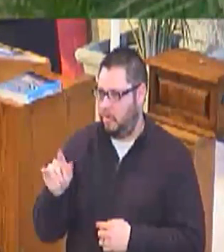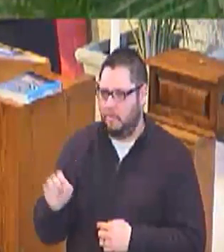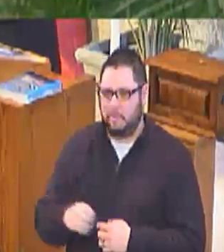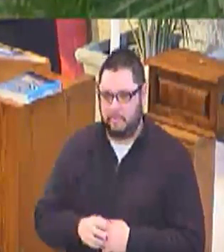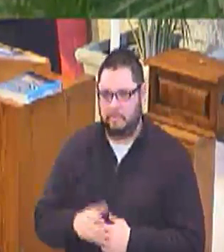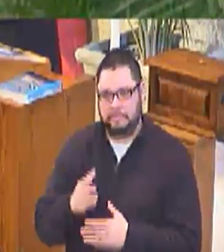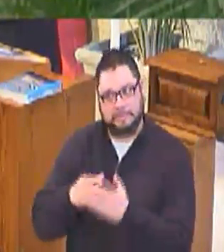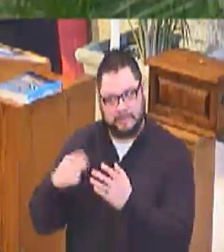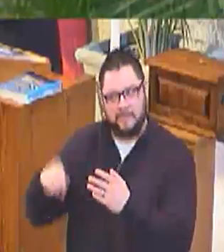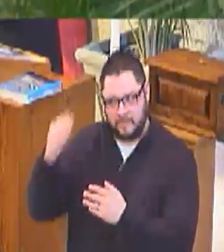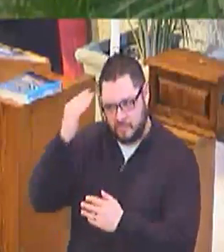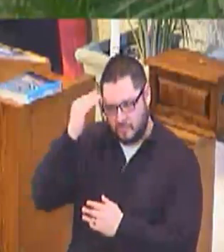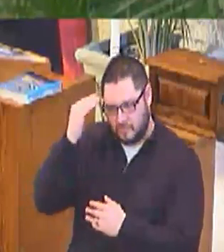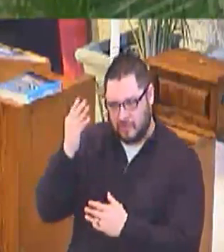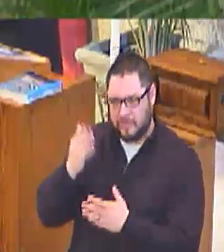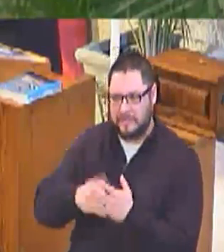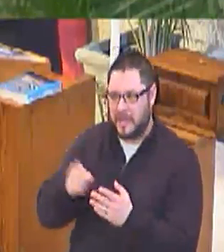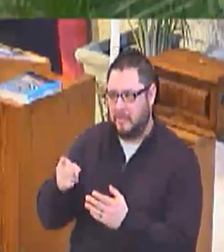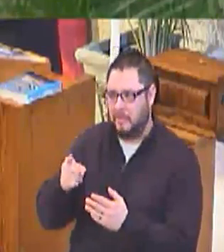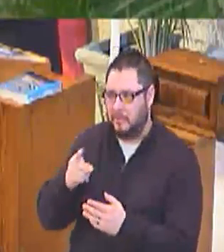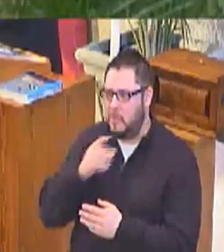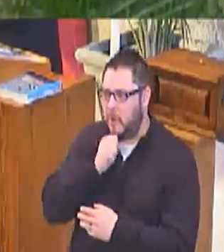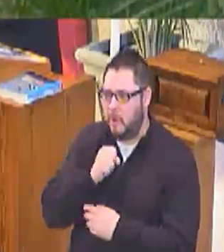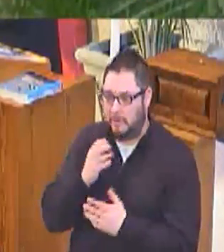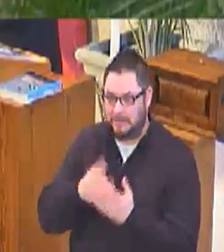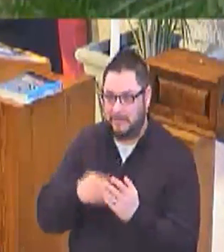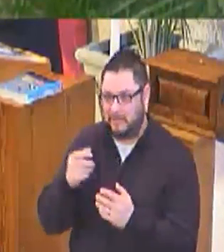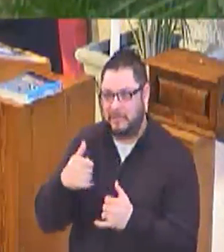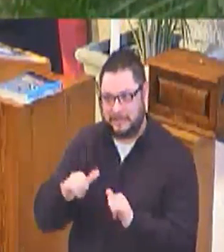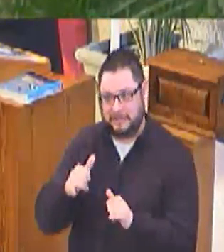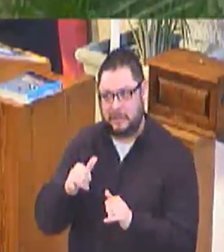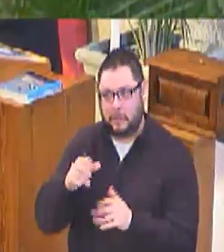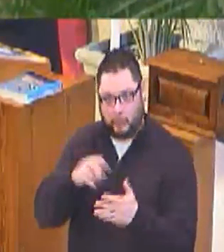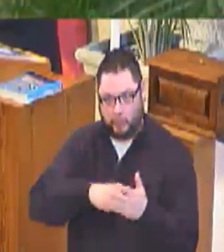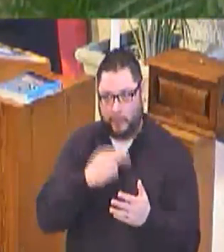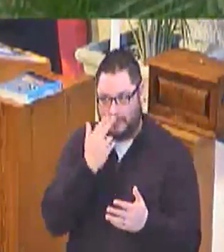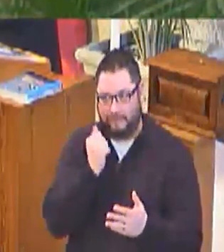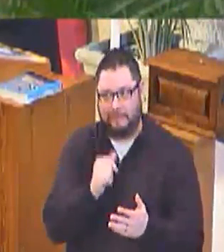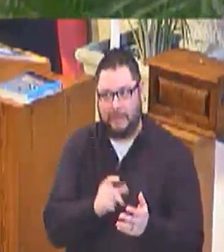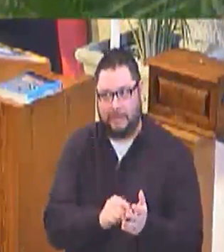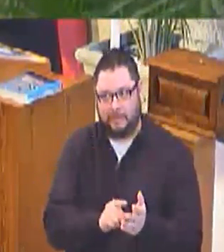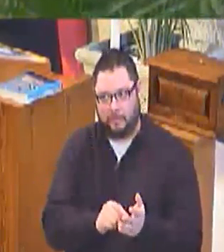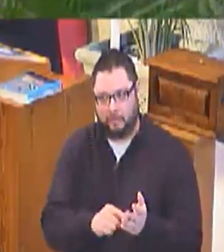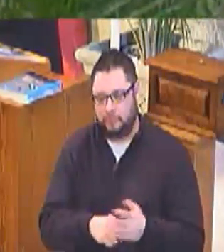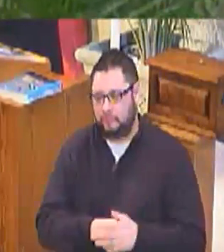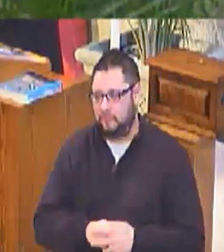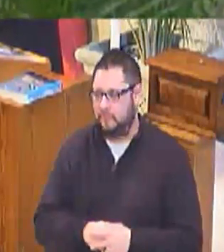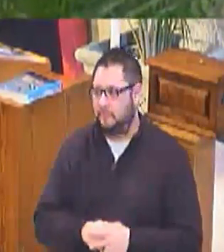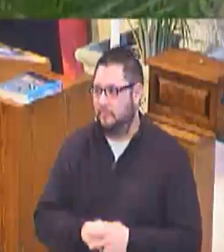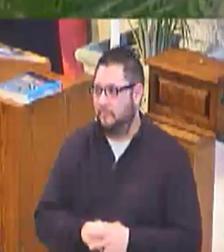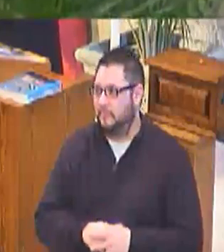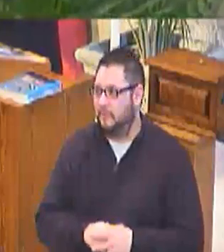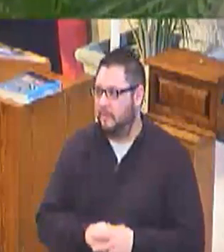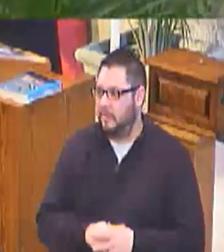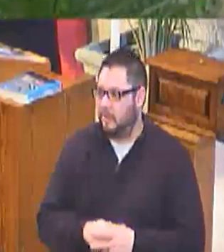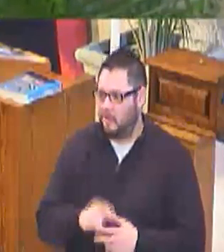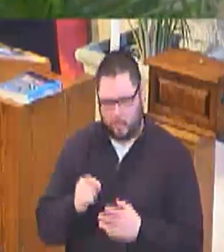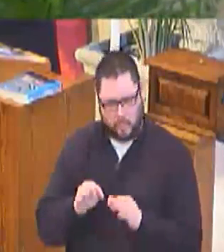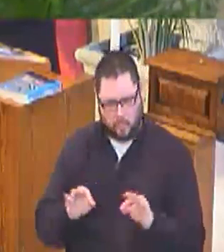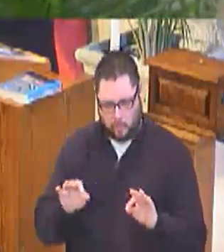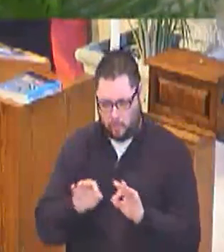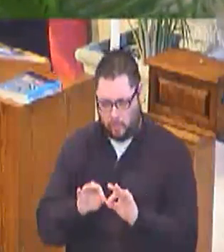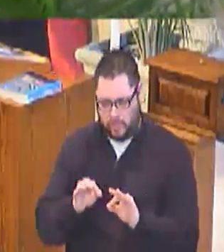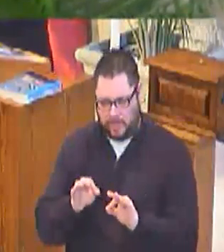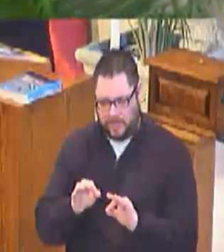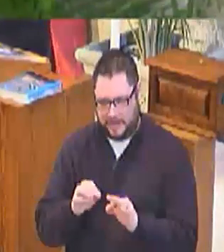Okay, some of you are. Some of you are old enough to do it. Some of you still read the funny paper. Okay, so what is the key to